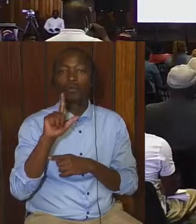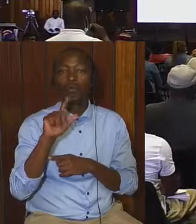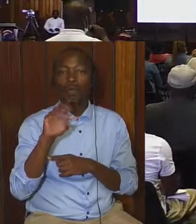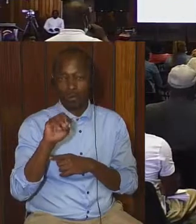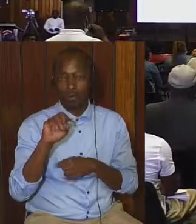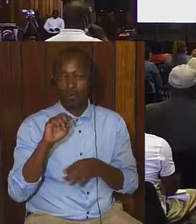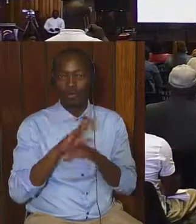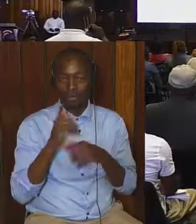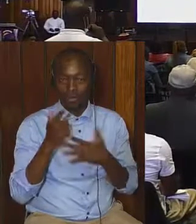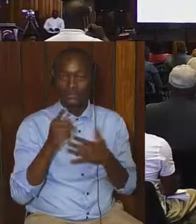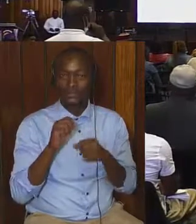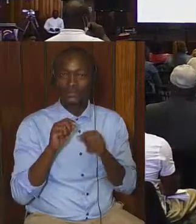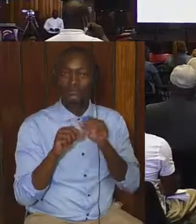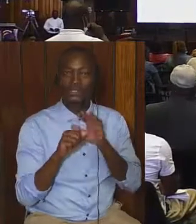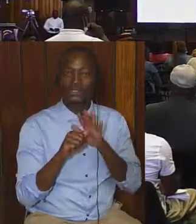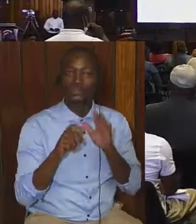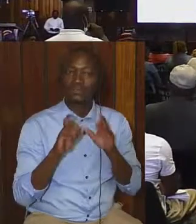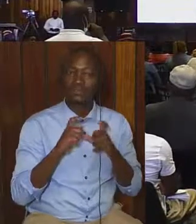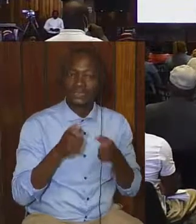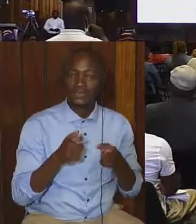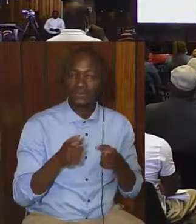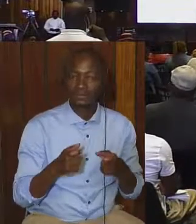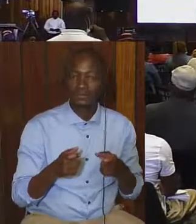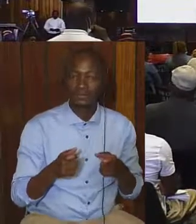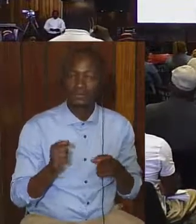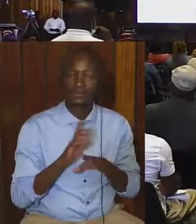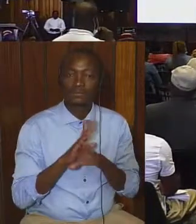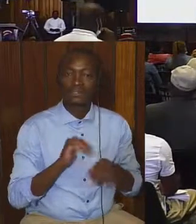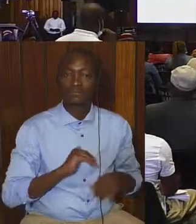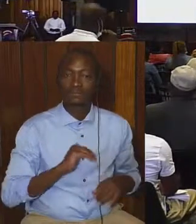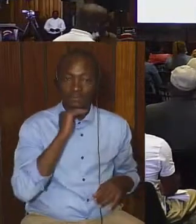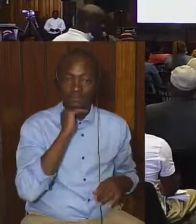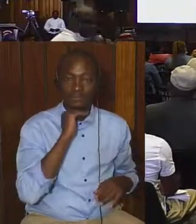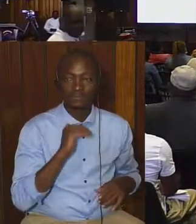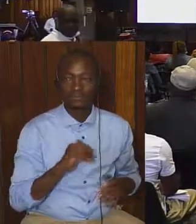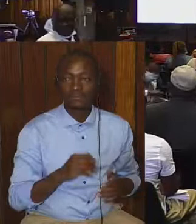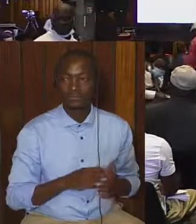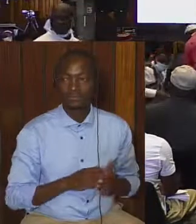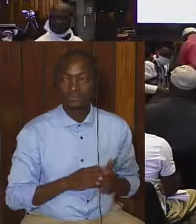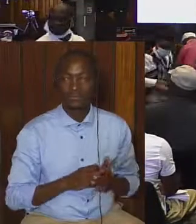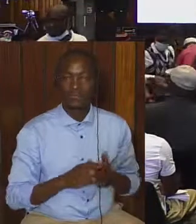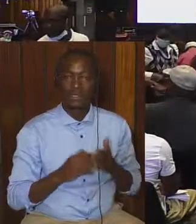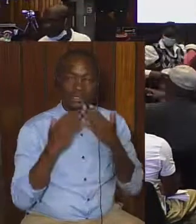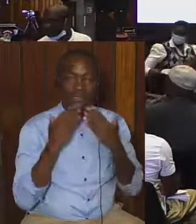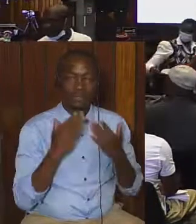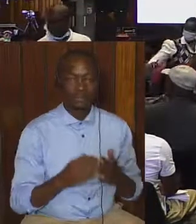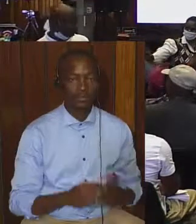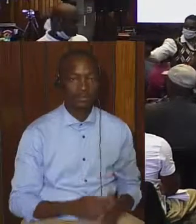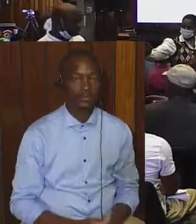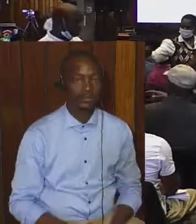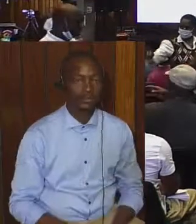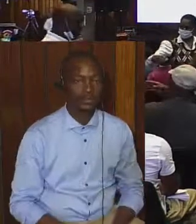as a matter of extreme urgency because I'm hurtful. Thank you.